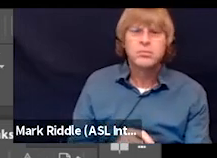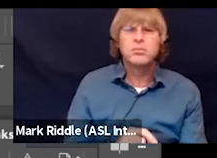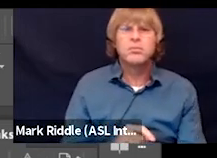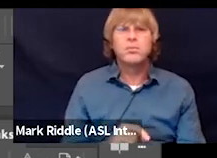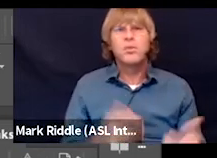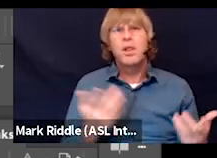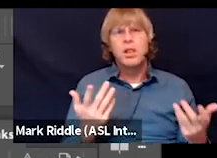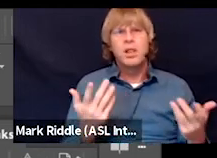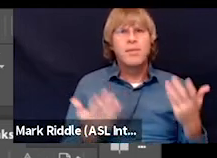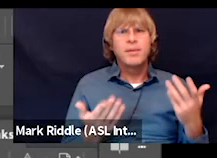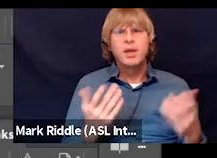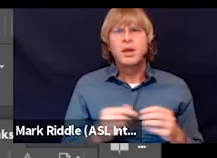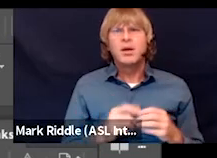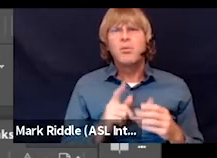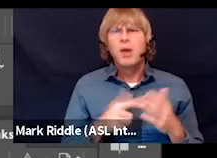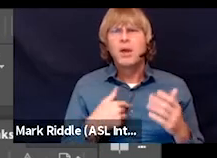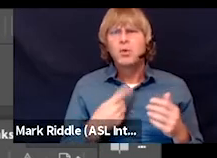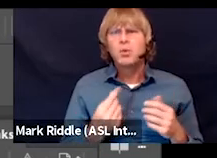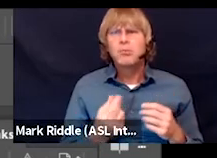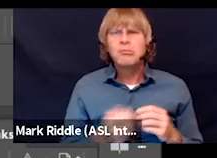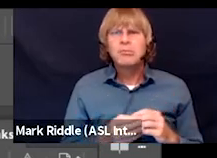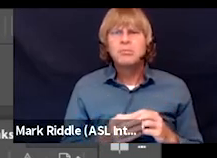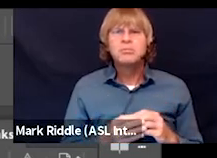Well, maybe, what did I do here?